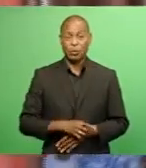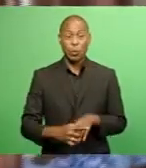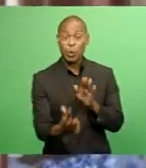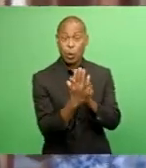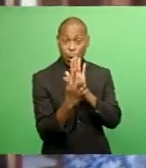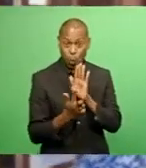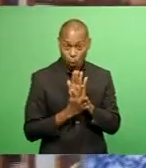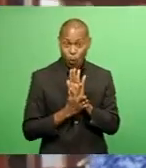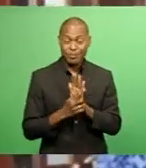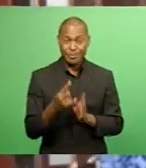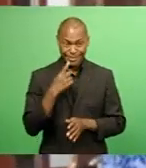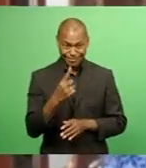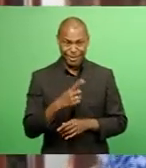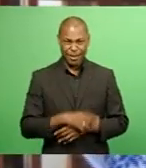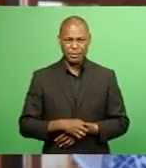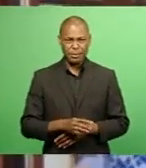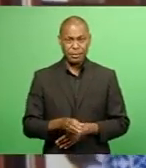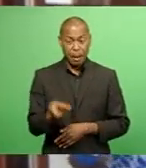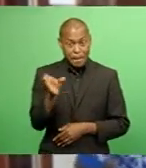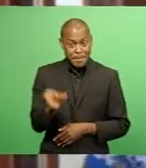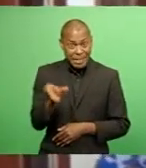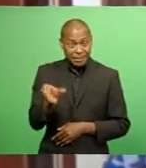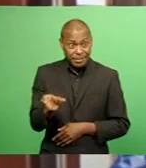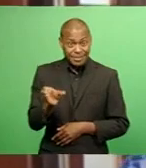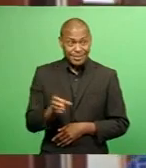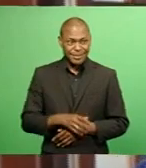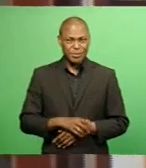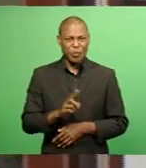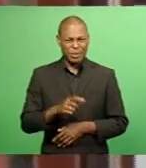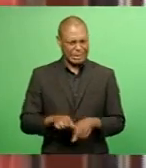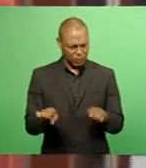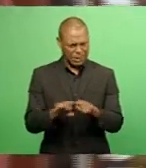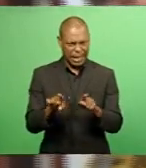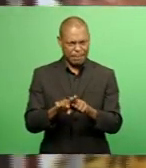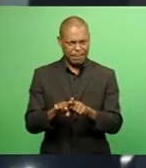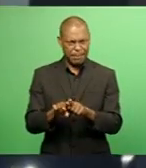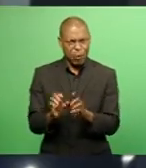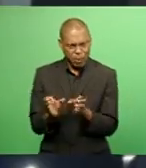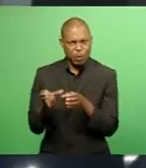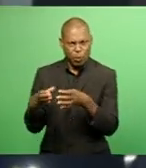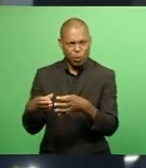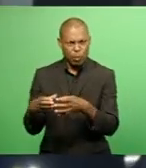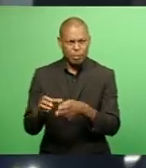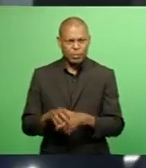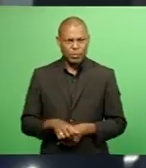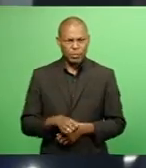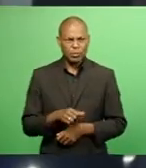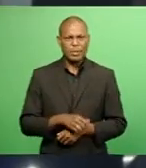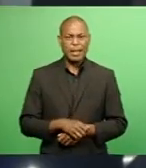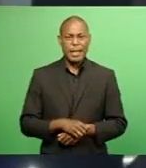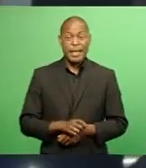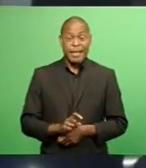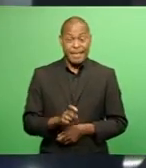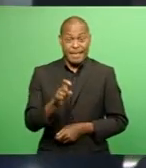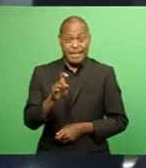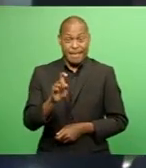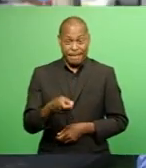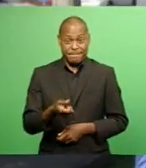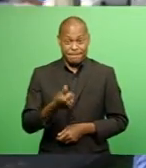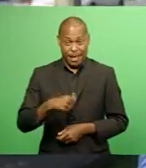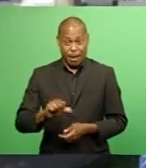that the person can be implicated, likewise the party, if it knowingly allows the person to be part of the